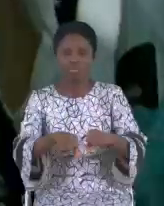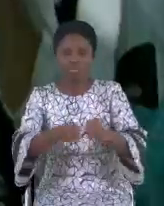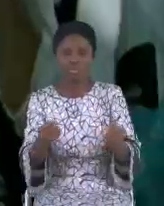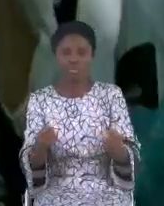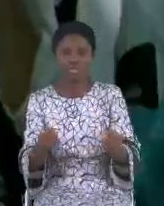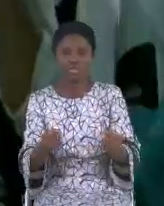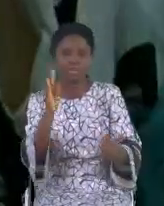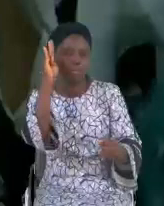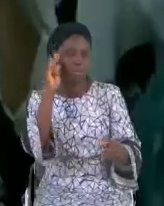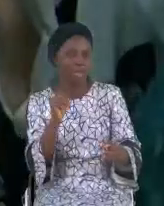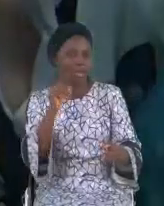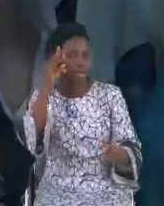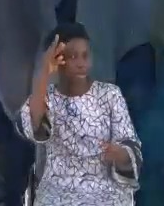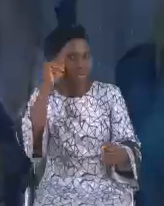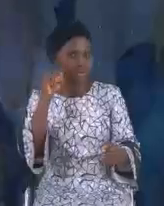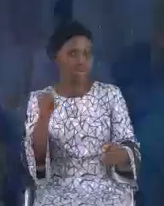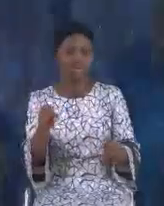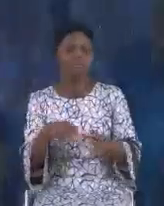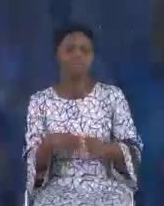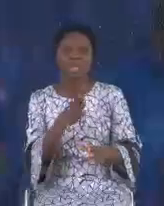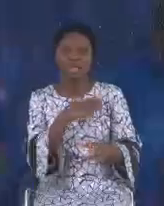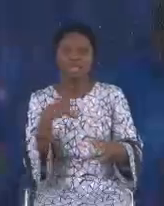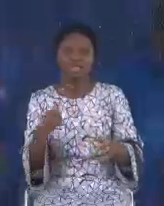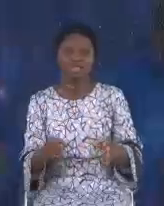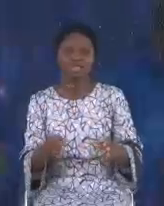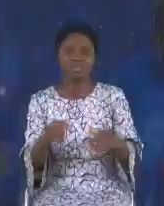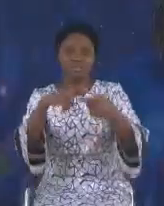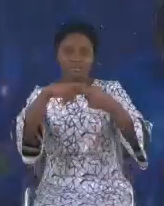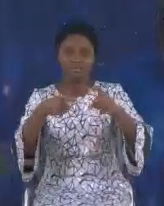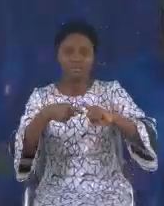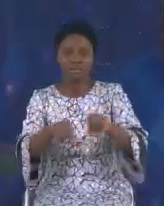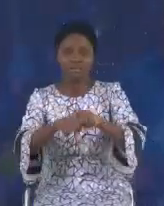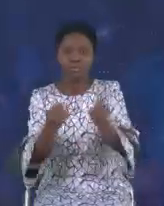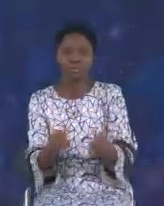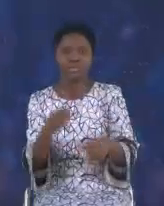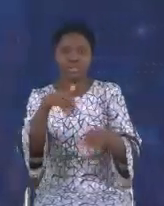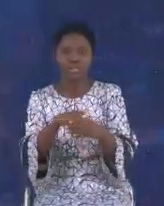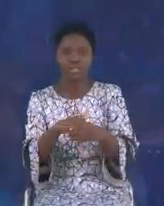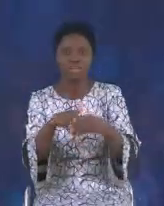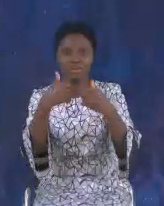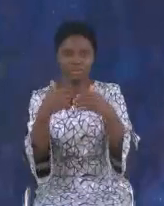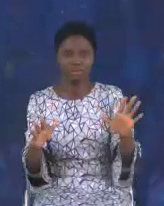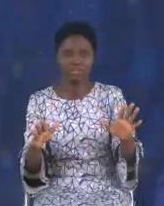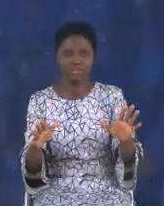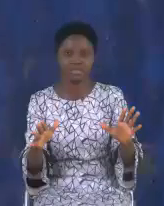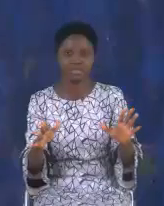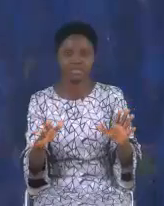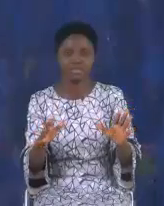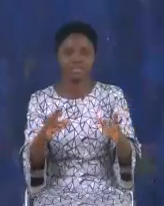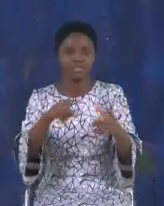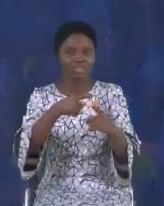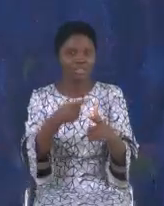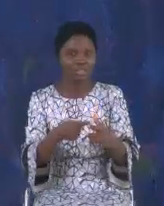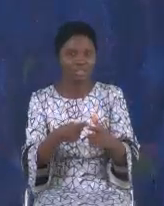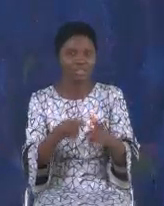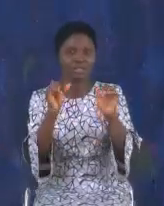the fetters broken in pieces, neither could any man tame him. Let's stop